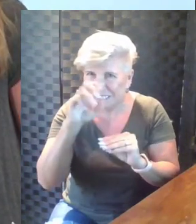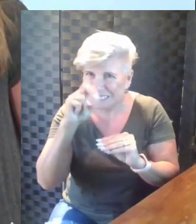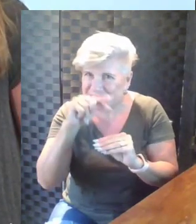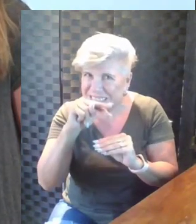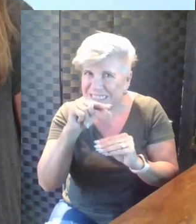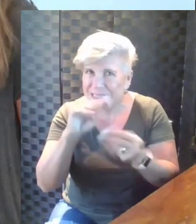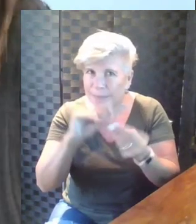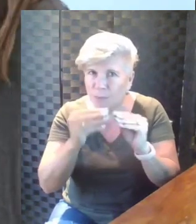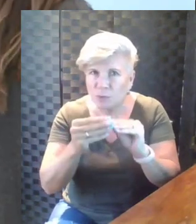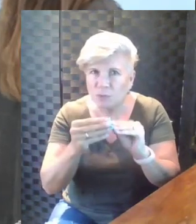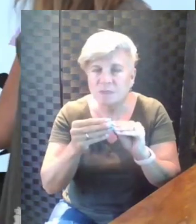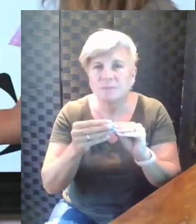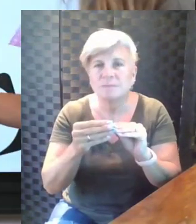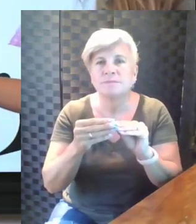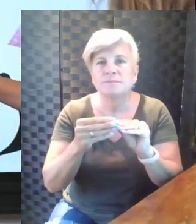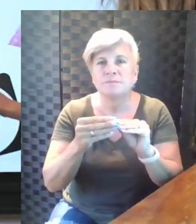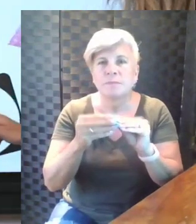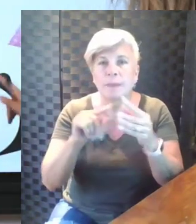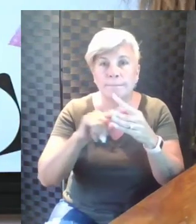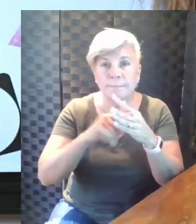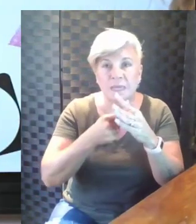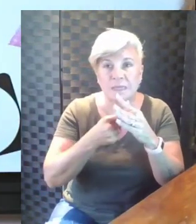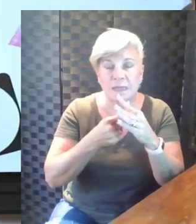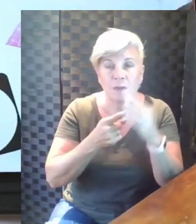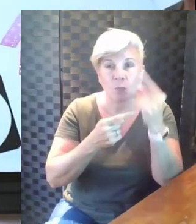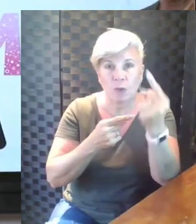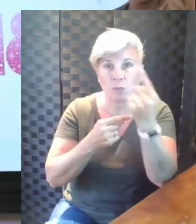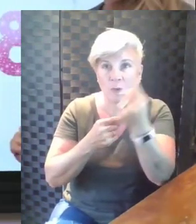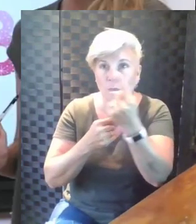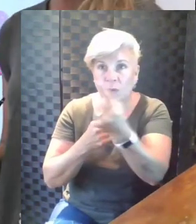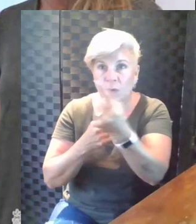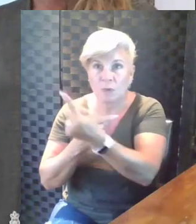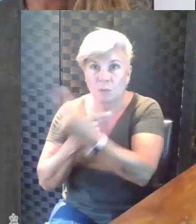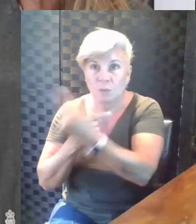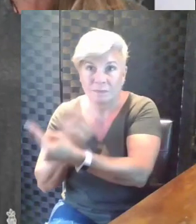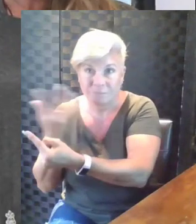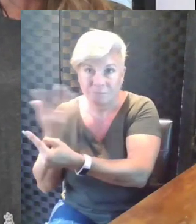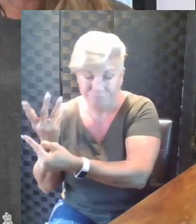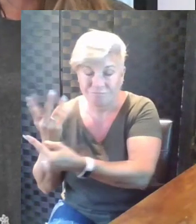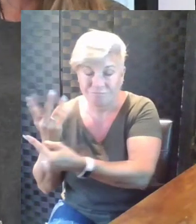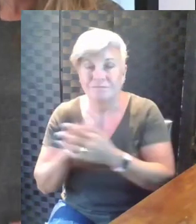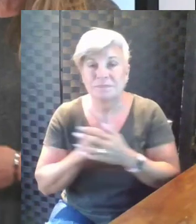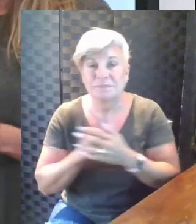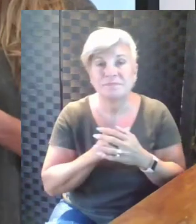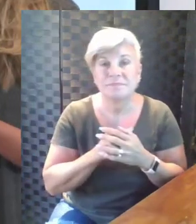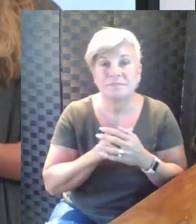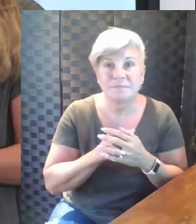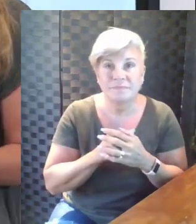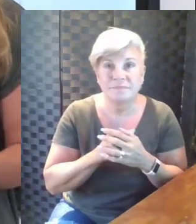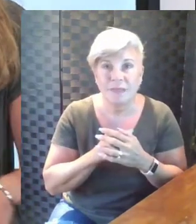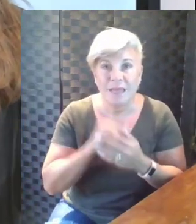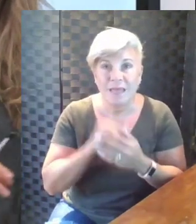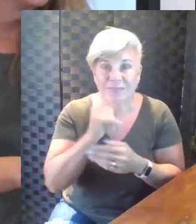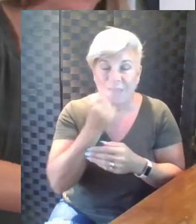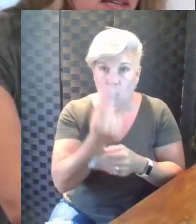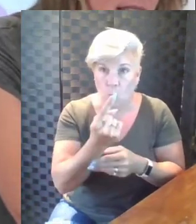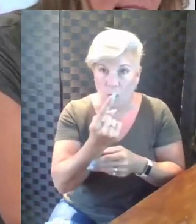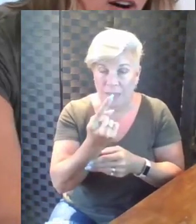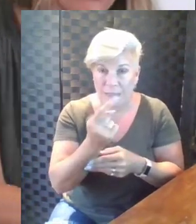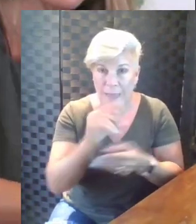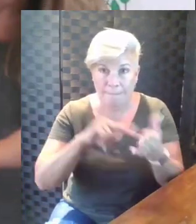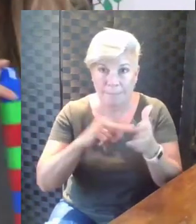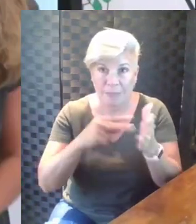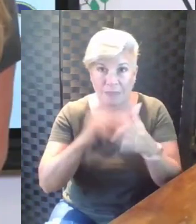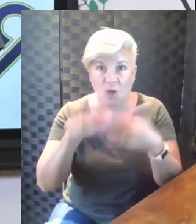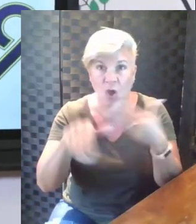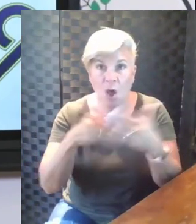all of these teen numbers begin with a what? With a 1. So that 1 means